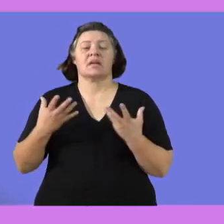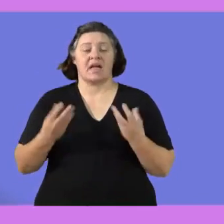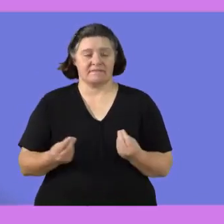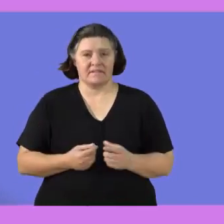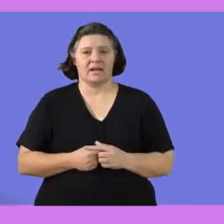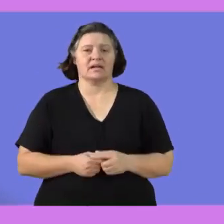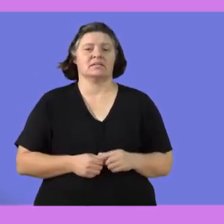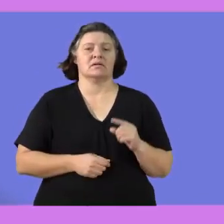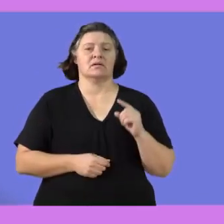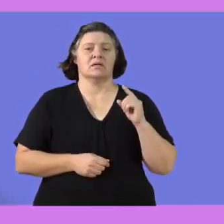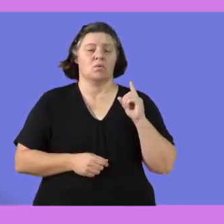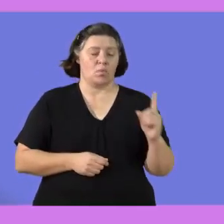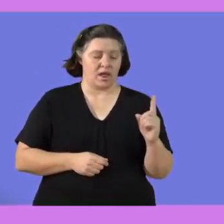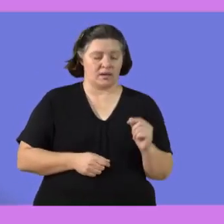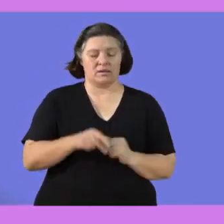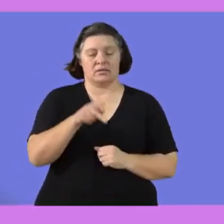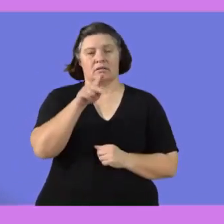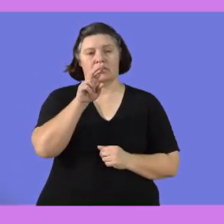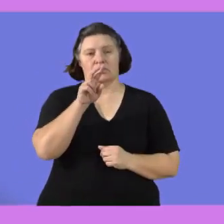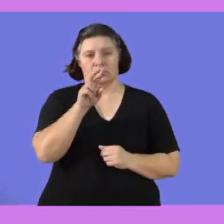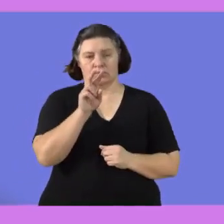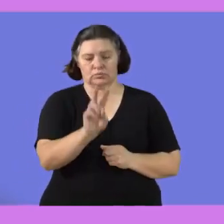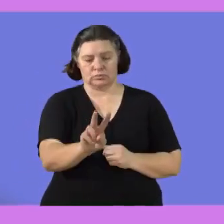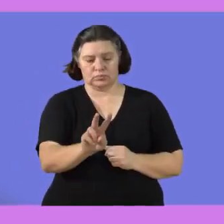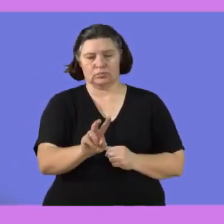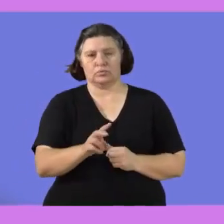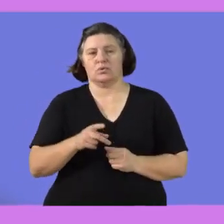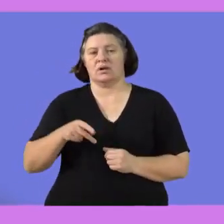And the ratio that we are having is